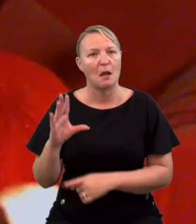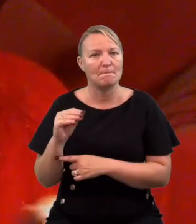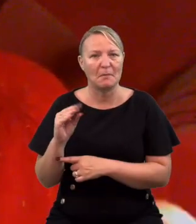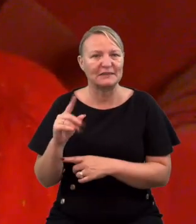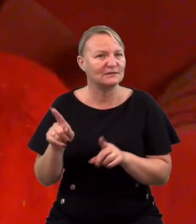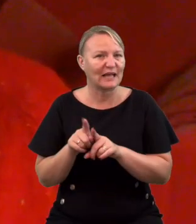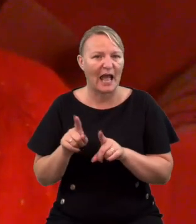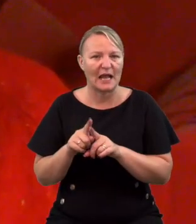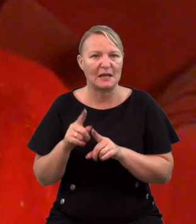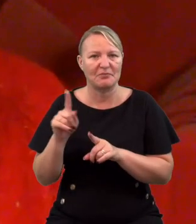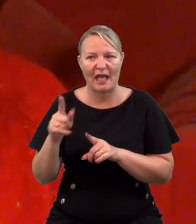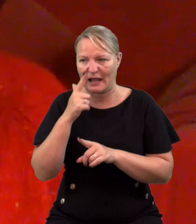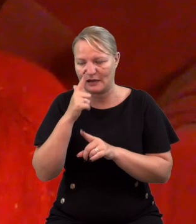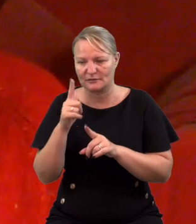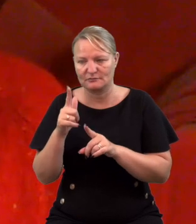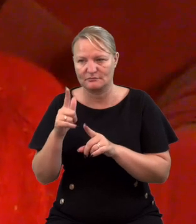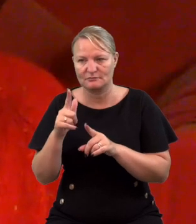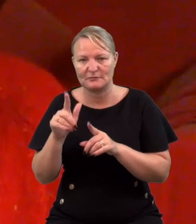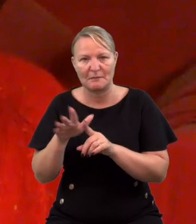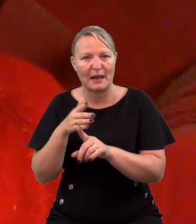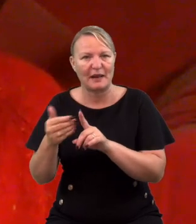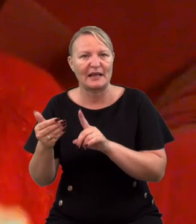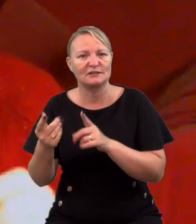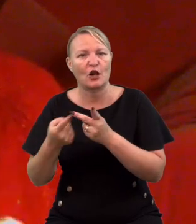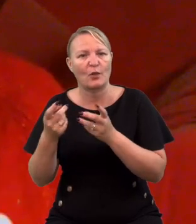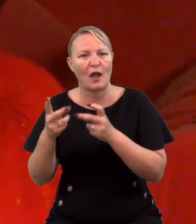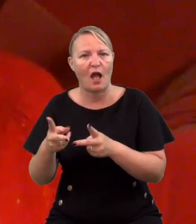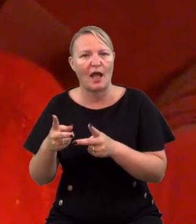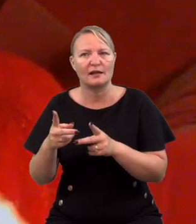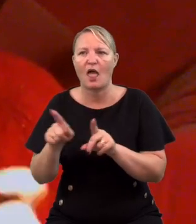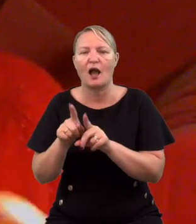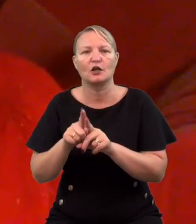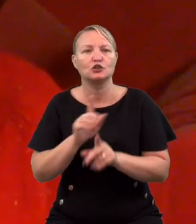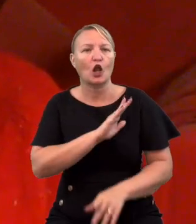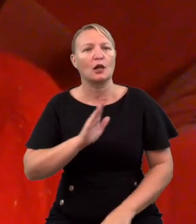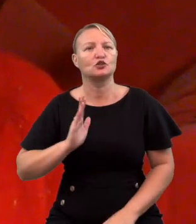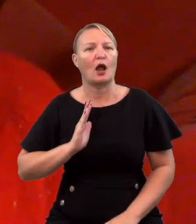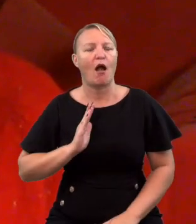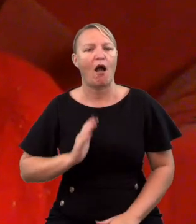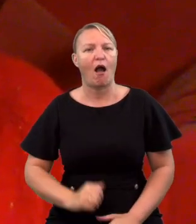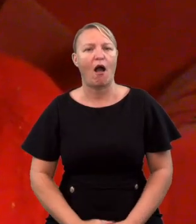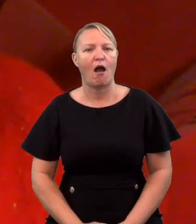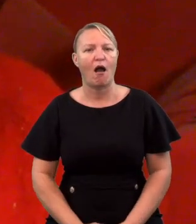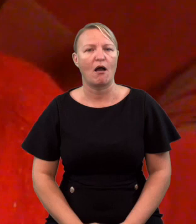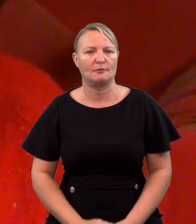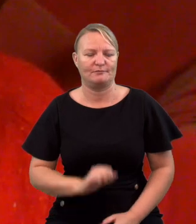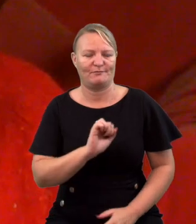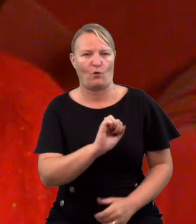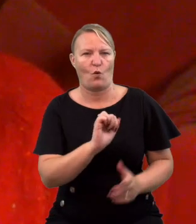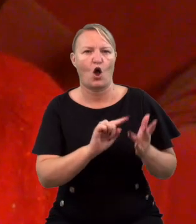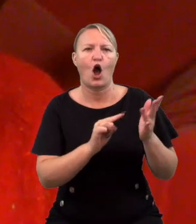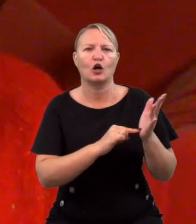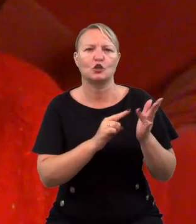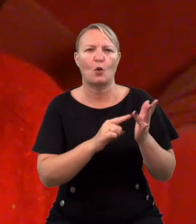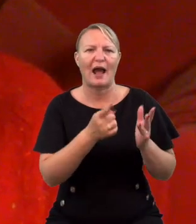The puppets are, as I say, manipulated in lots of different ways. Some of the more distinctive ones are probably the soldiers in the